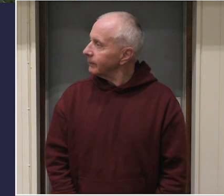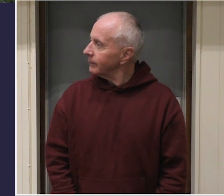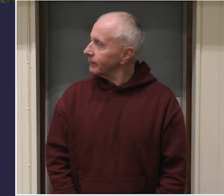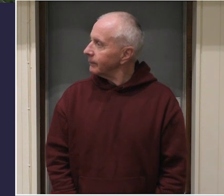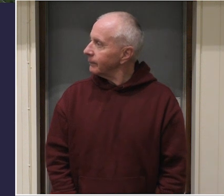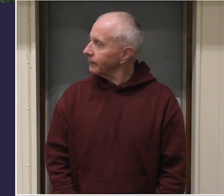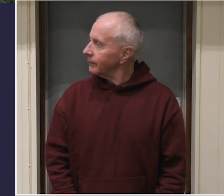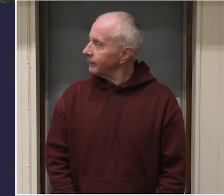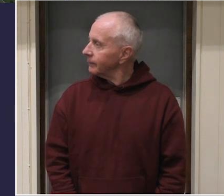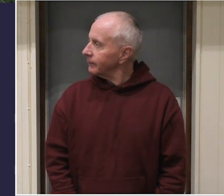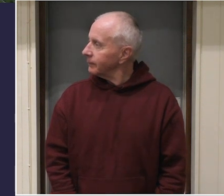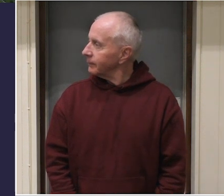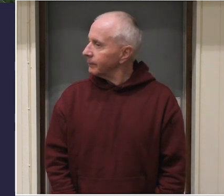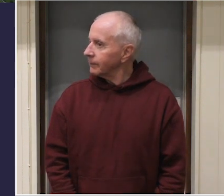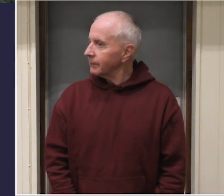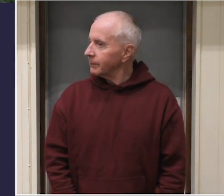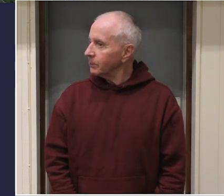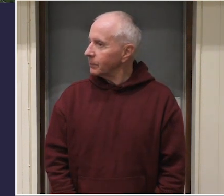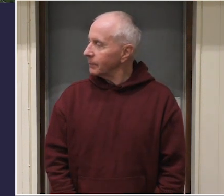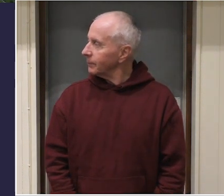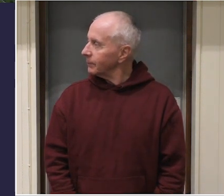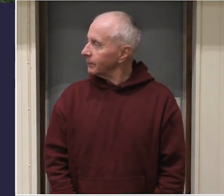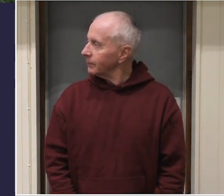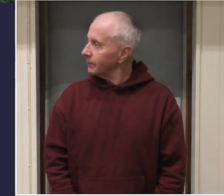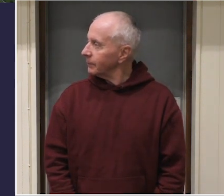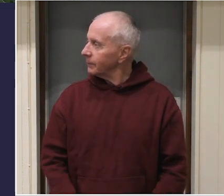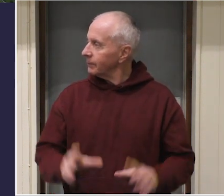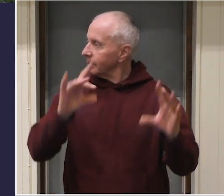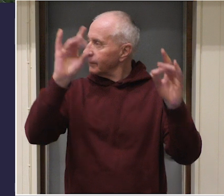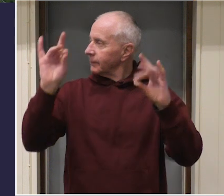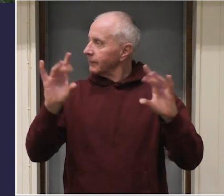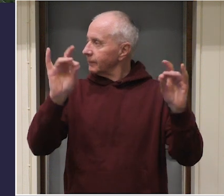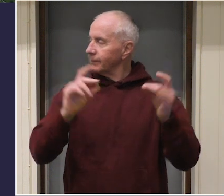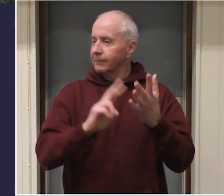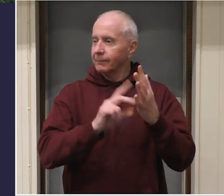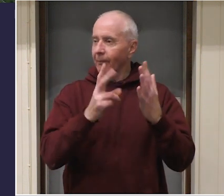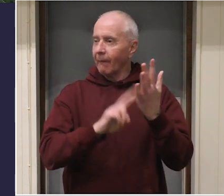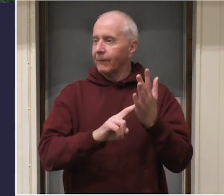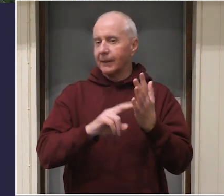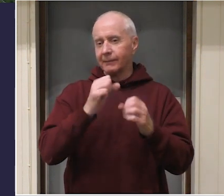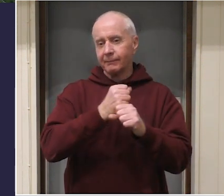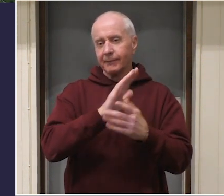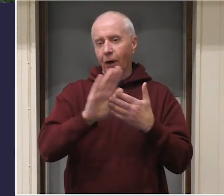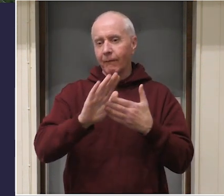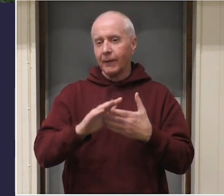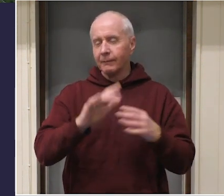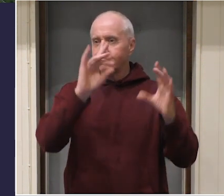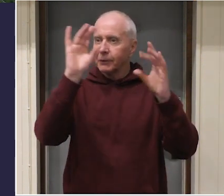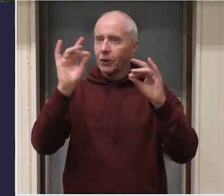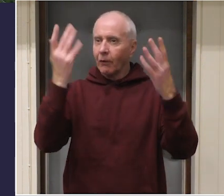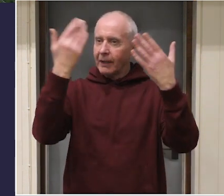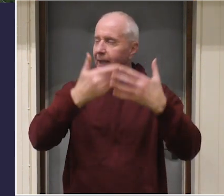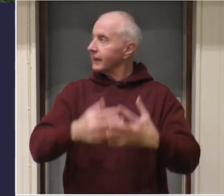Gogh. It is indeed, yes. Remember the name? No. Starry Night. Over the Rhone. Yes. Next